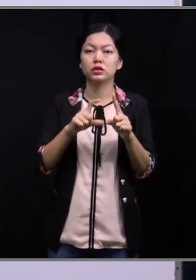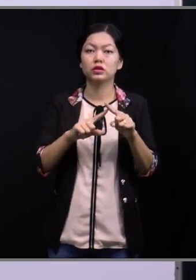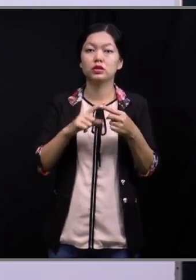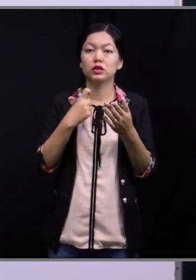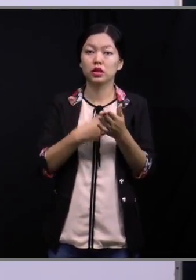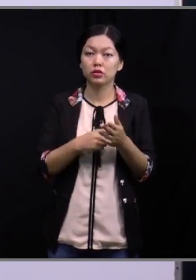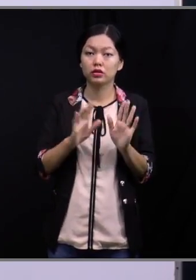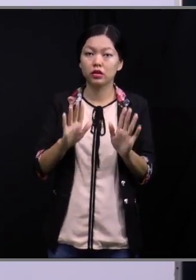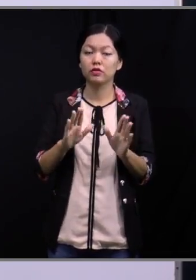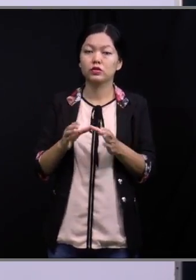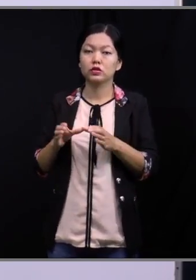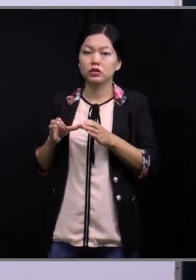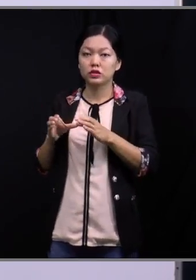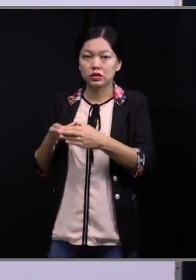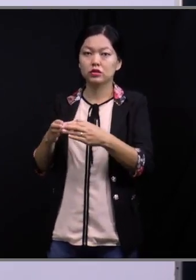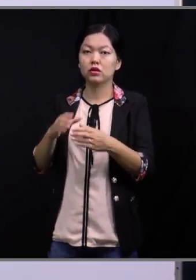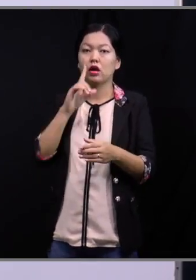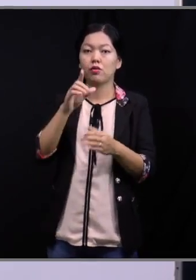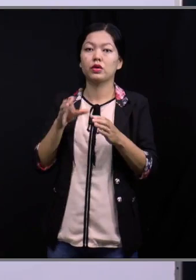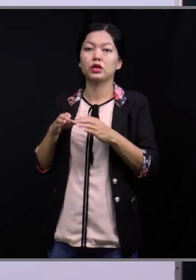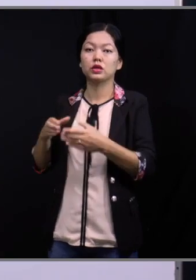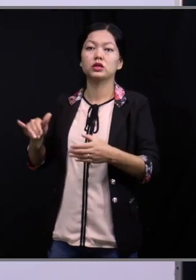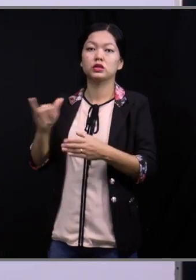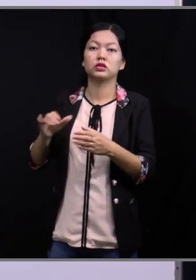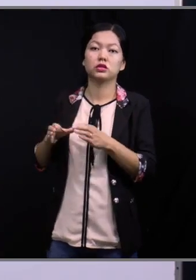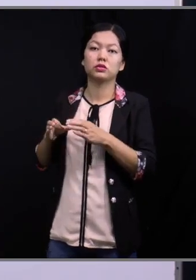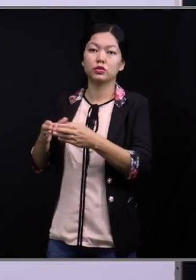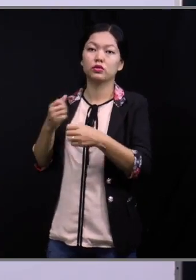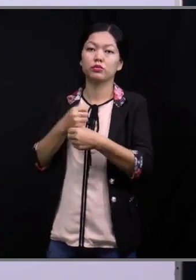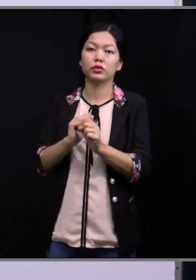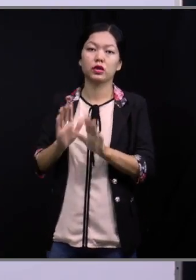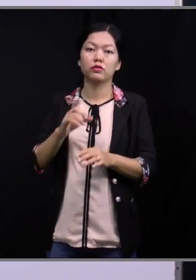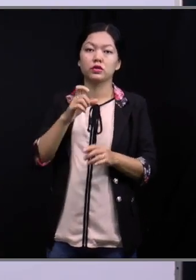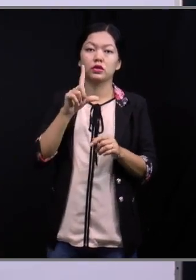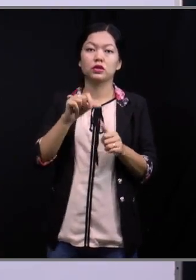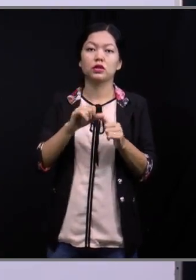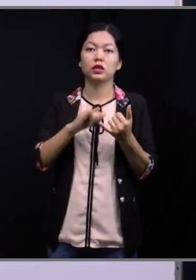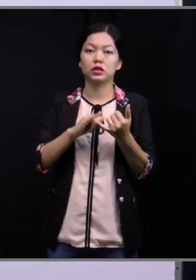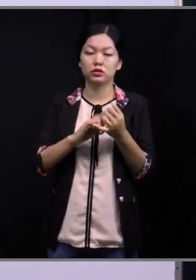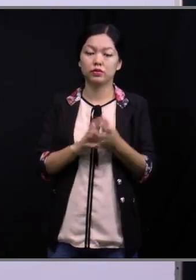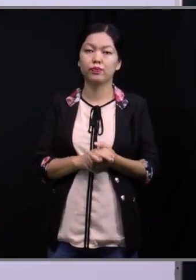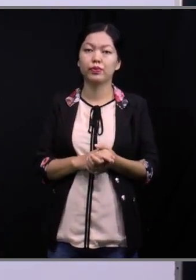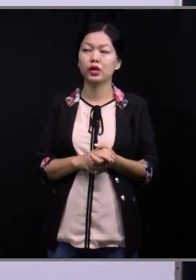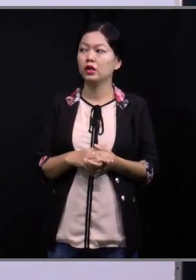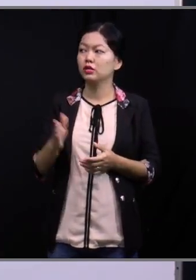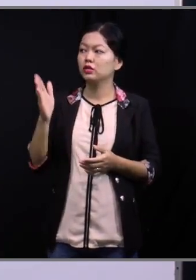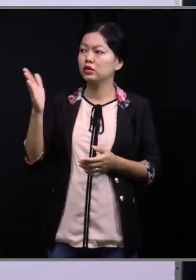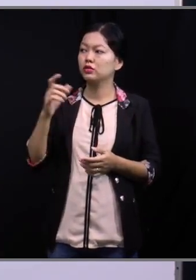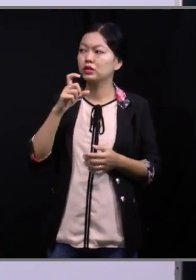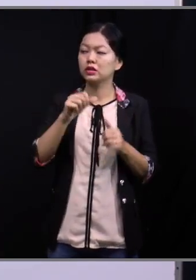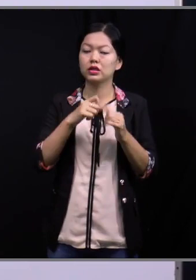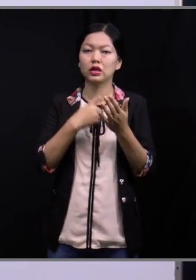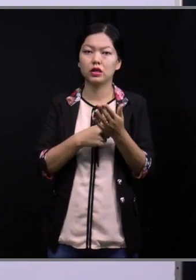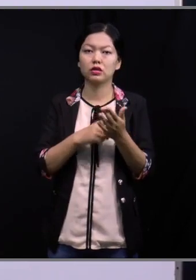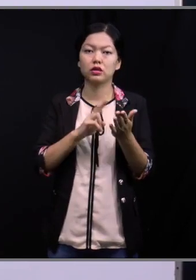same class dicots, and this the order Carnivora and primate includes all those